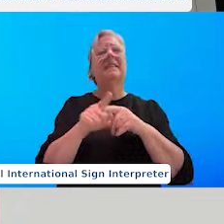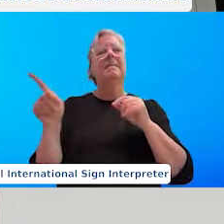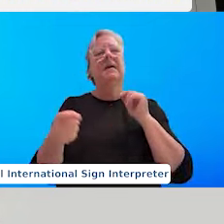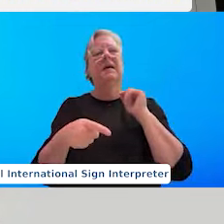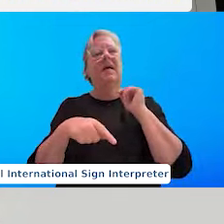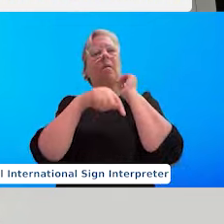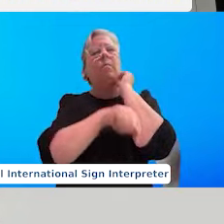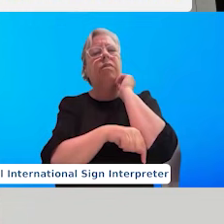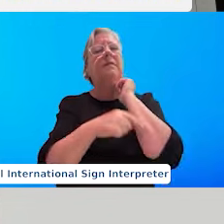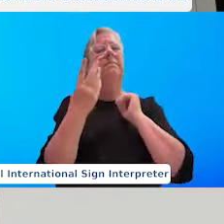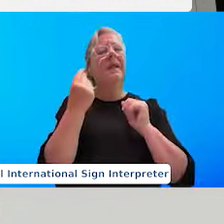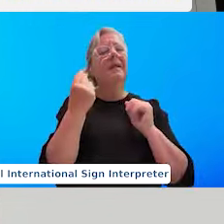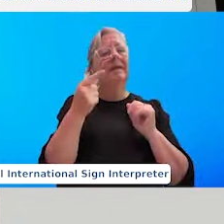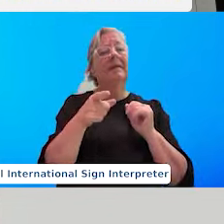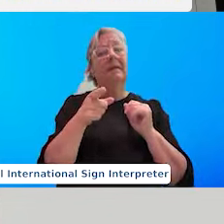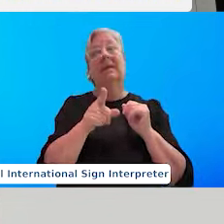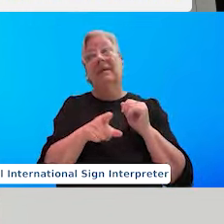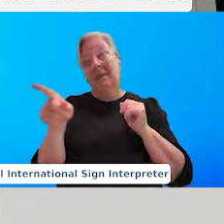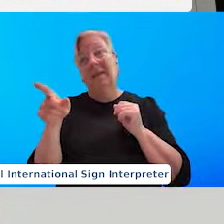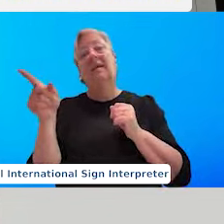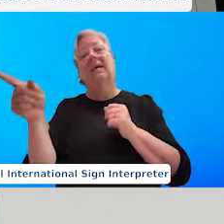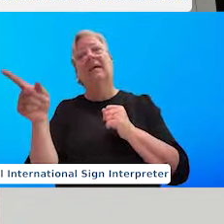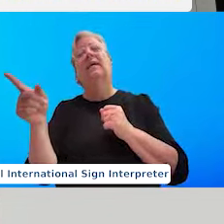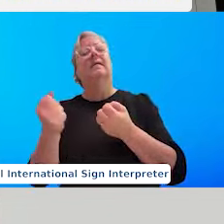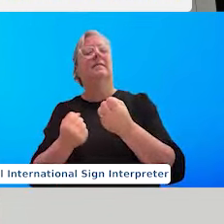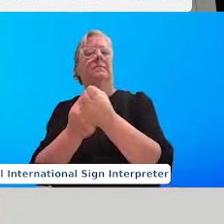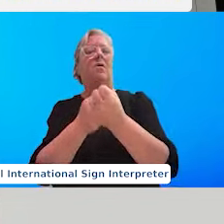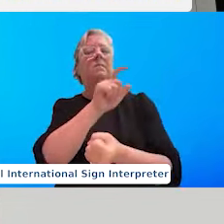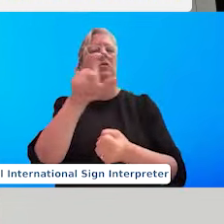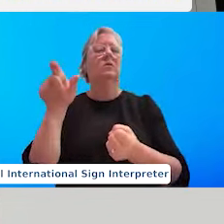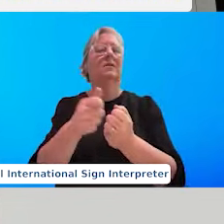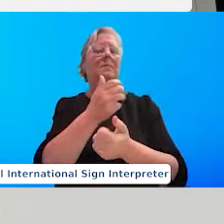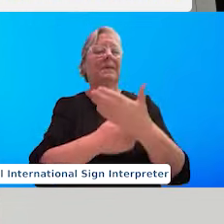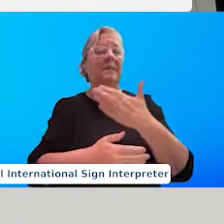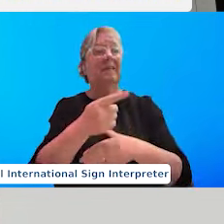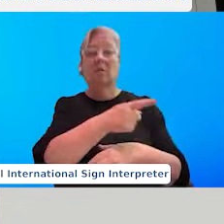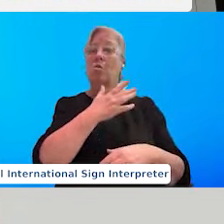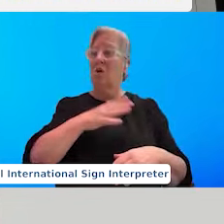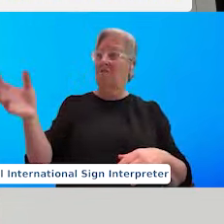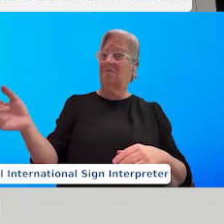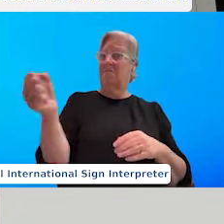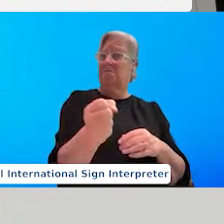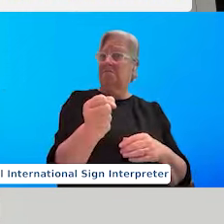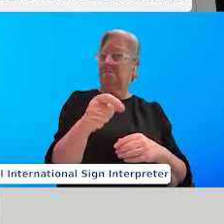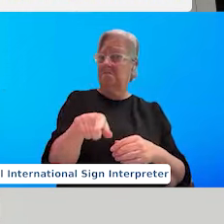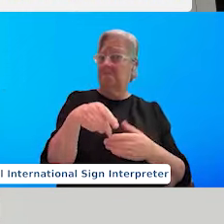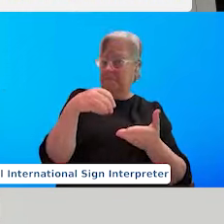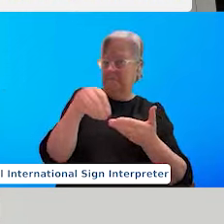200,000 baht per year, just in case they don't want to hire. And the money will go